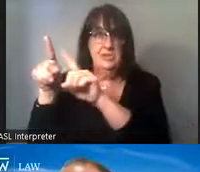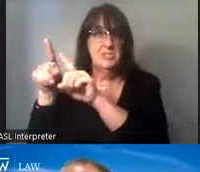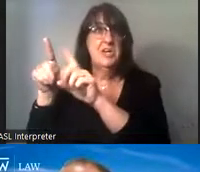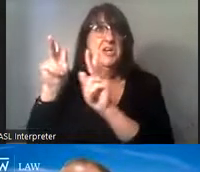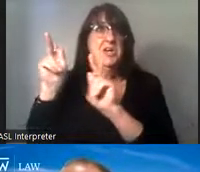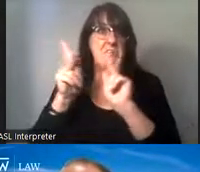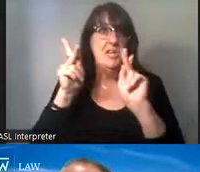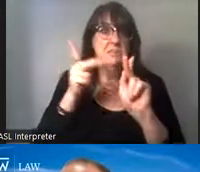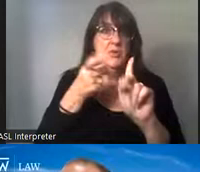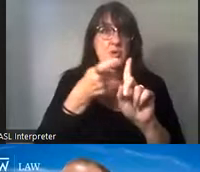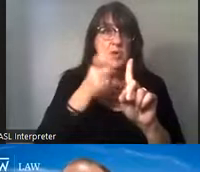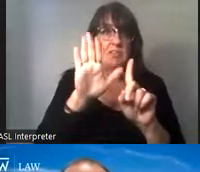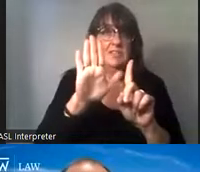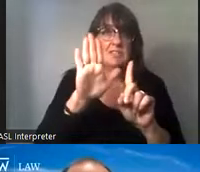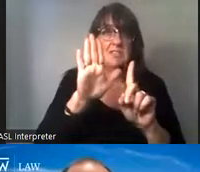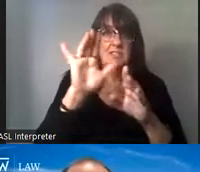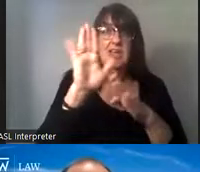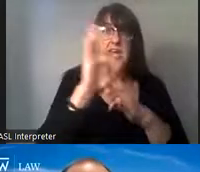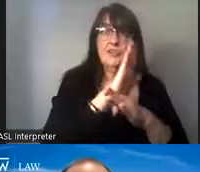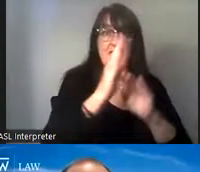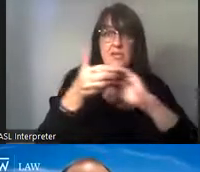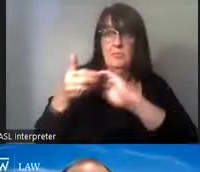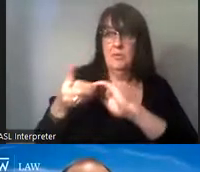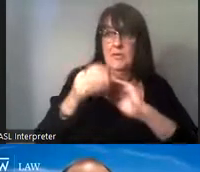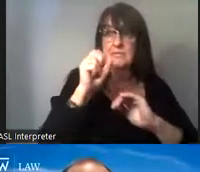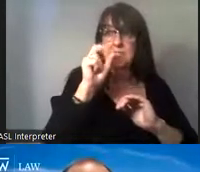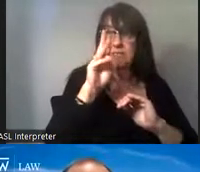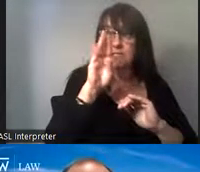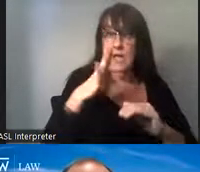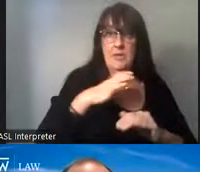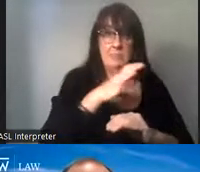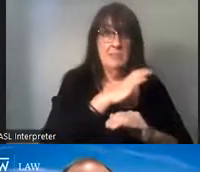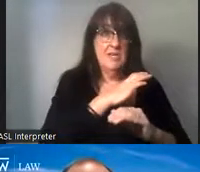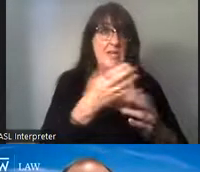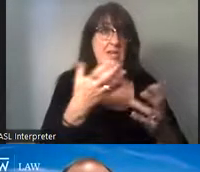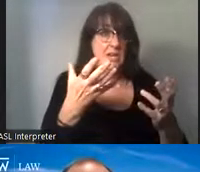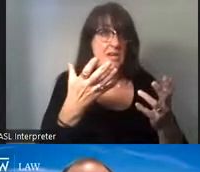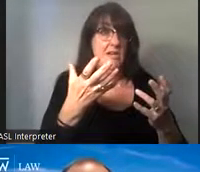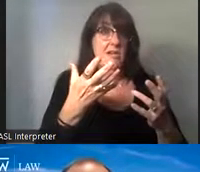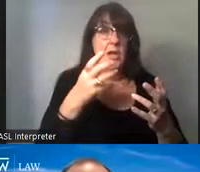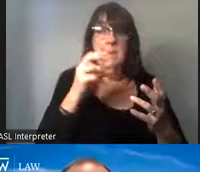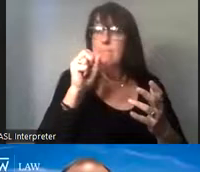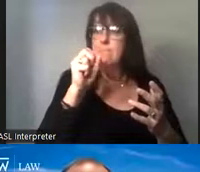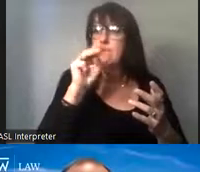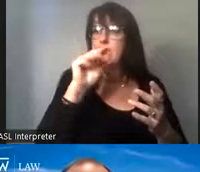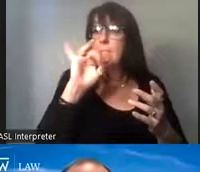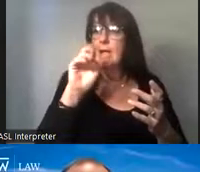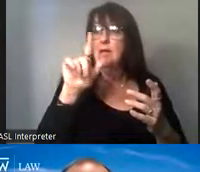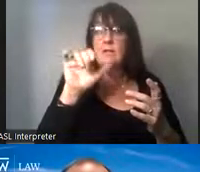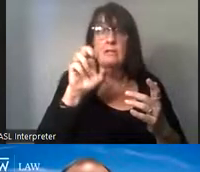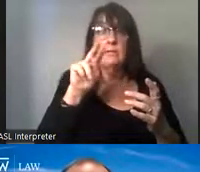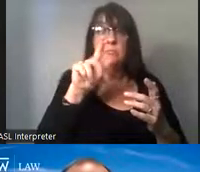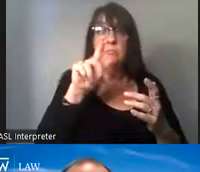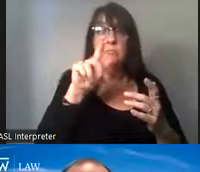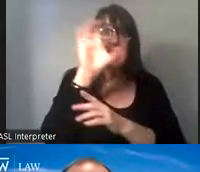this particular segment of our industry partnership subcommittee discussion. We're going to hear from Michael Bloom from the great city of